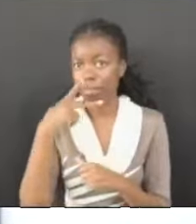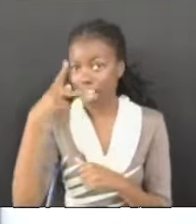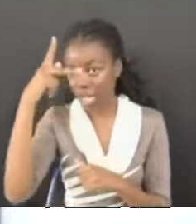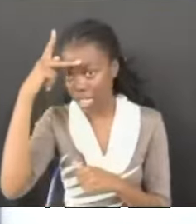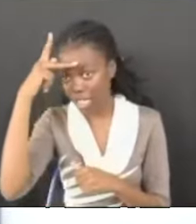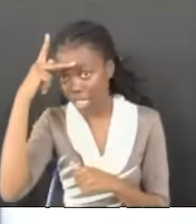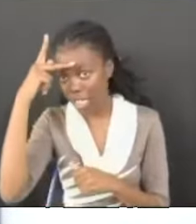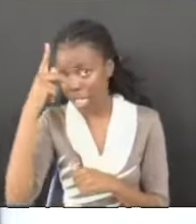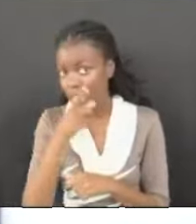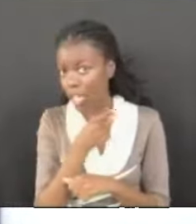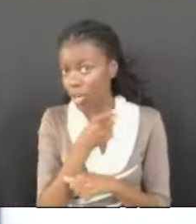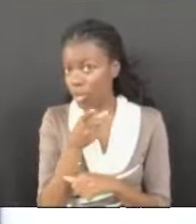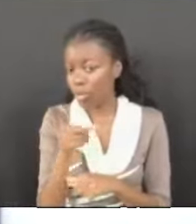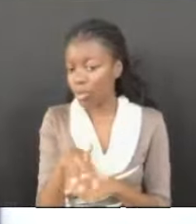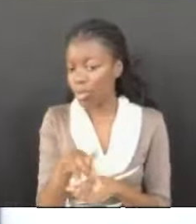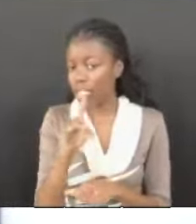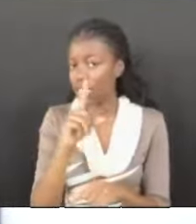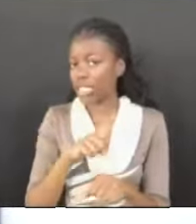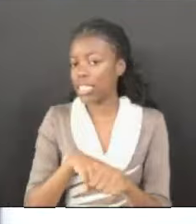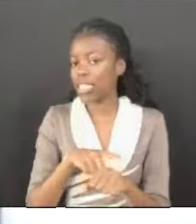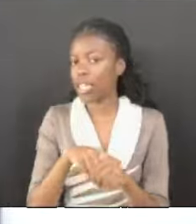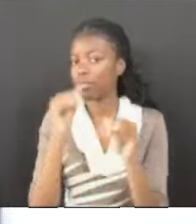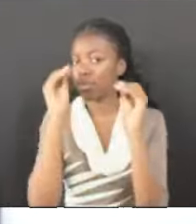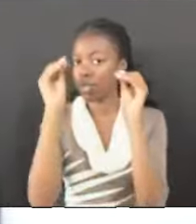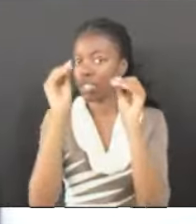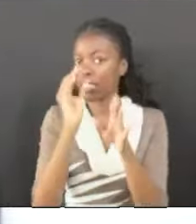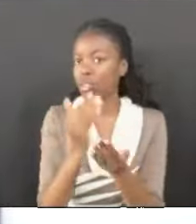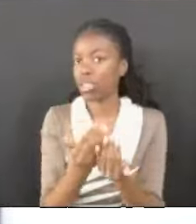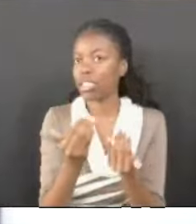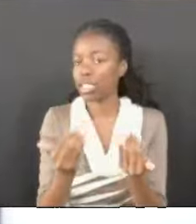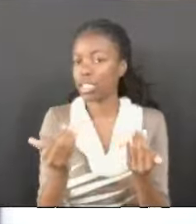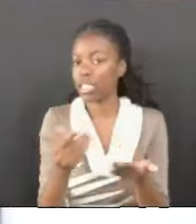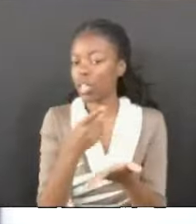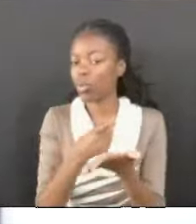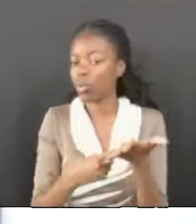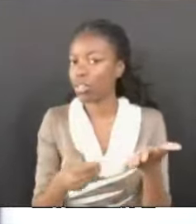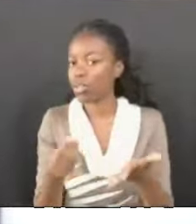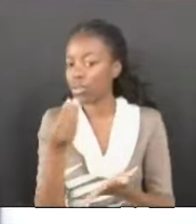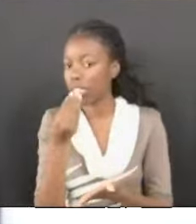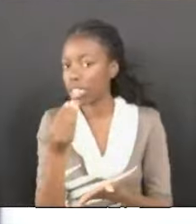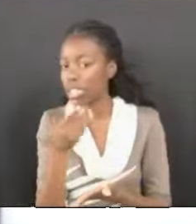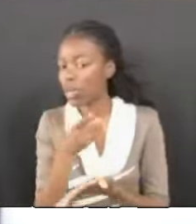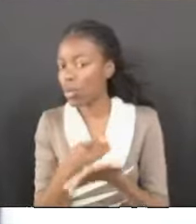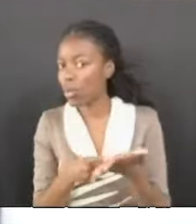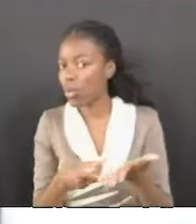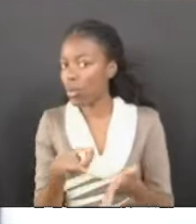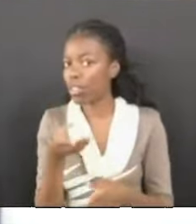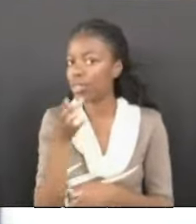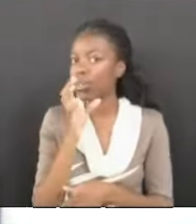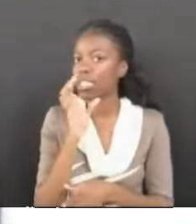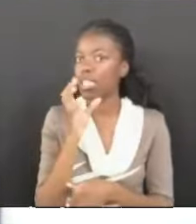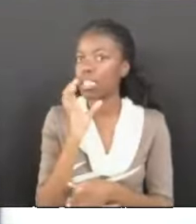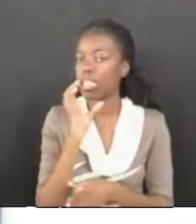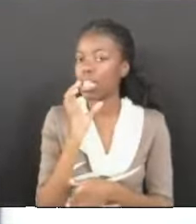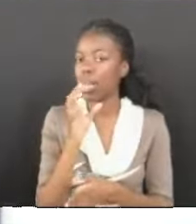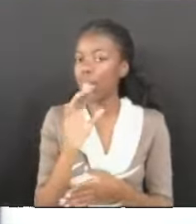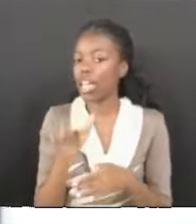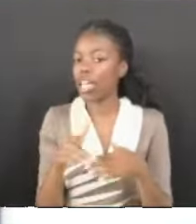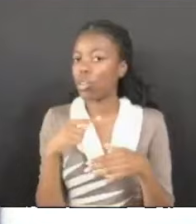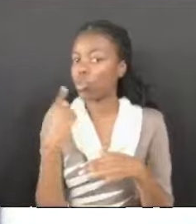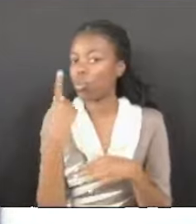do you take time to teach our children on what to eat, what to drink, and whom to